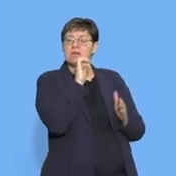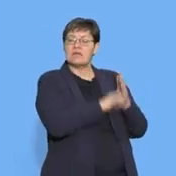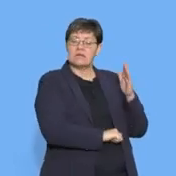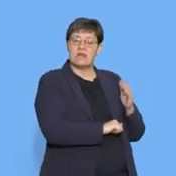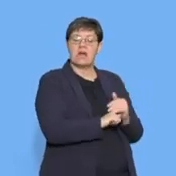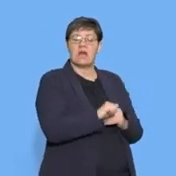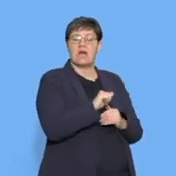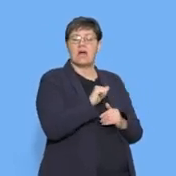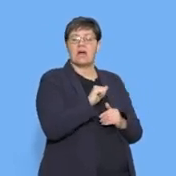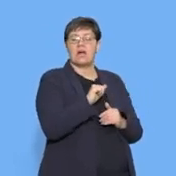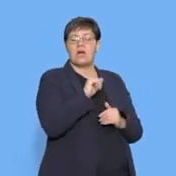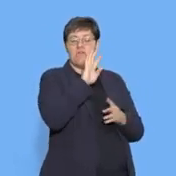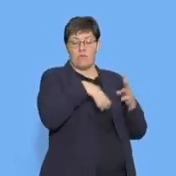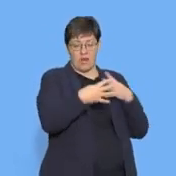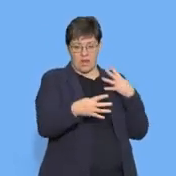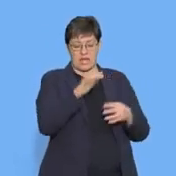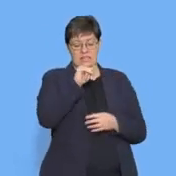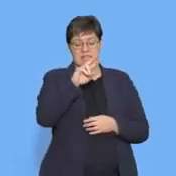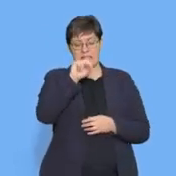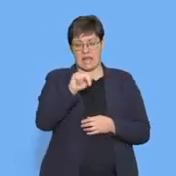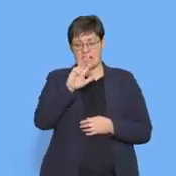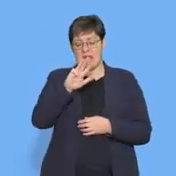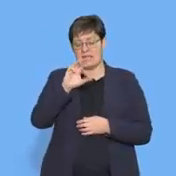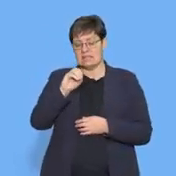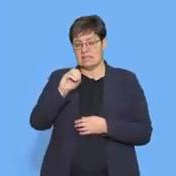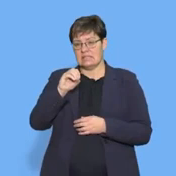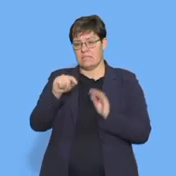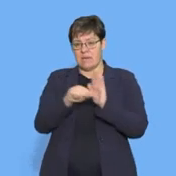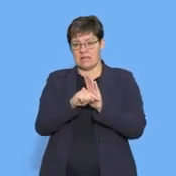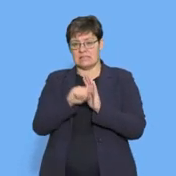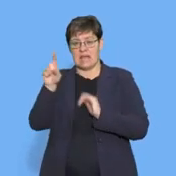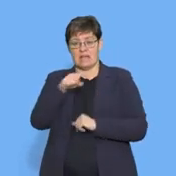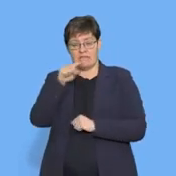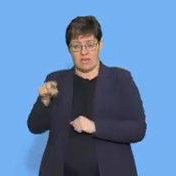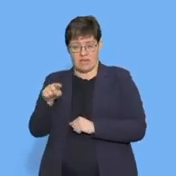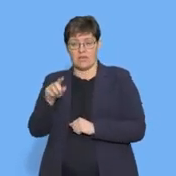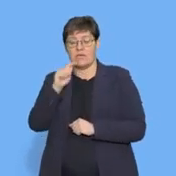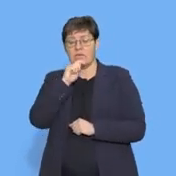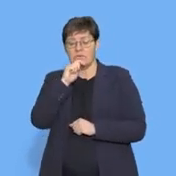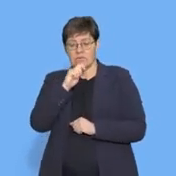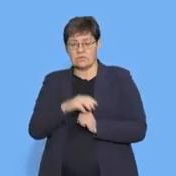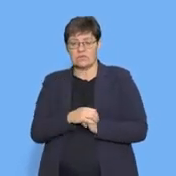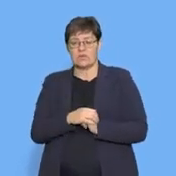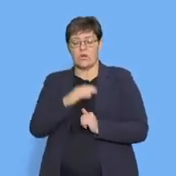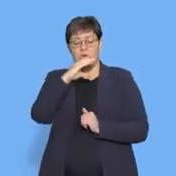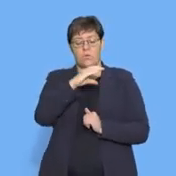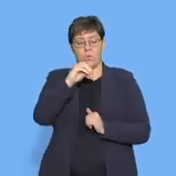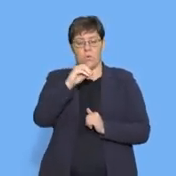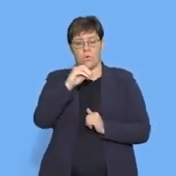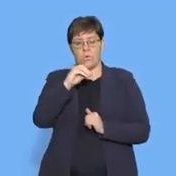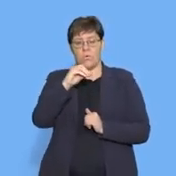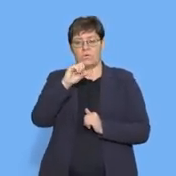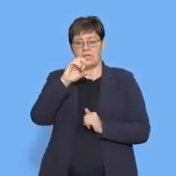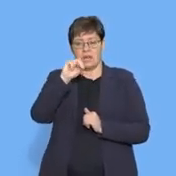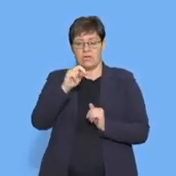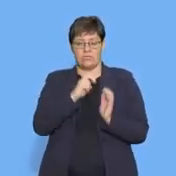When we did reduction formula, then sine of 90 minus alpha, we got to use the Coco rule, so it